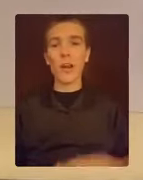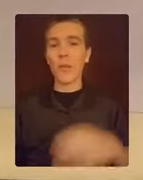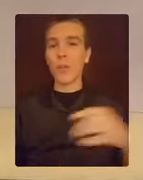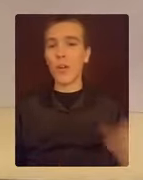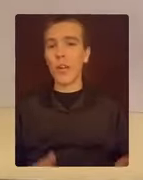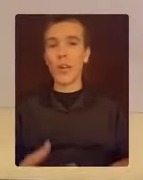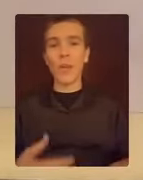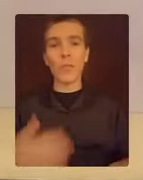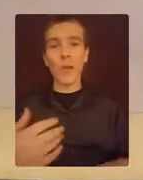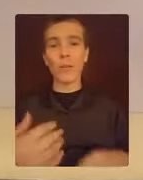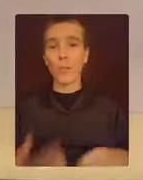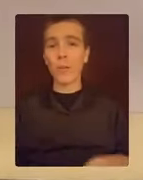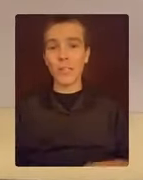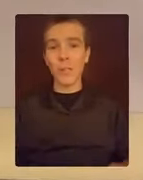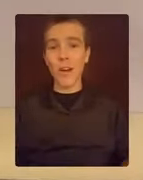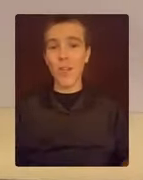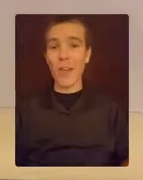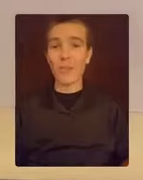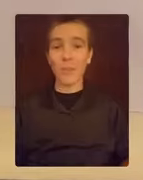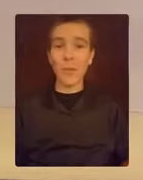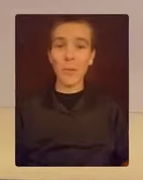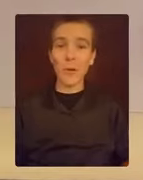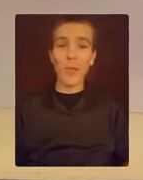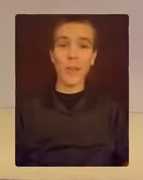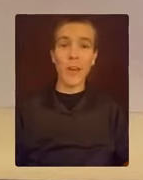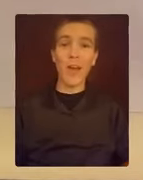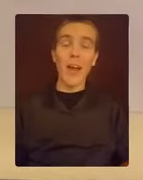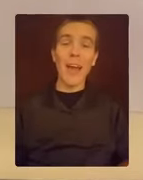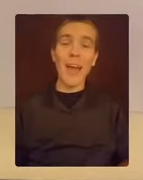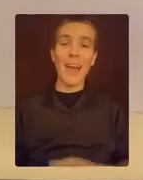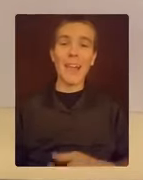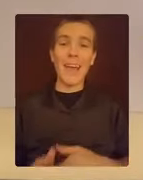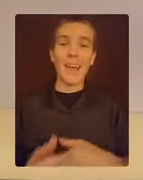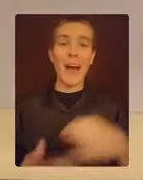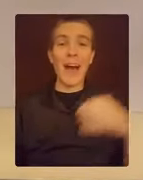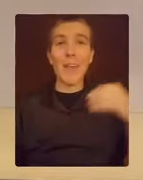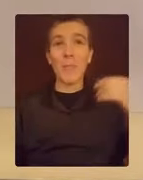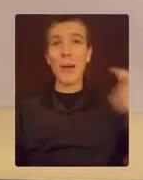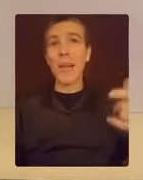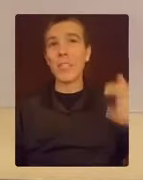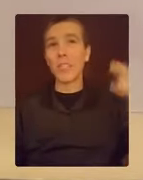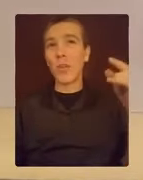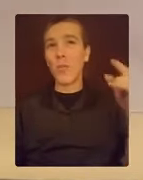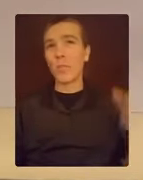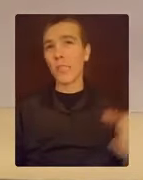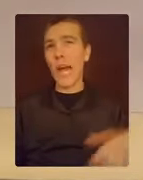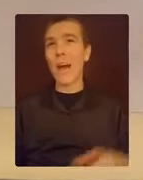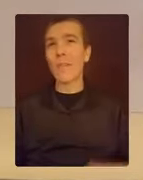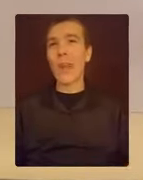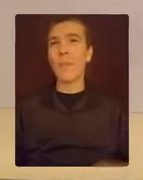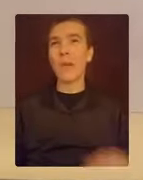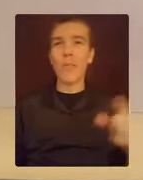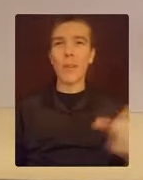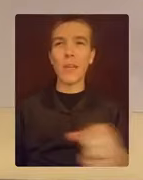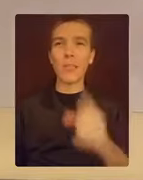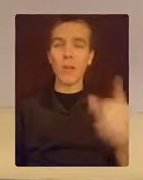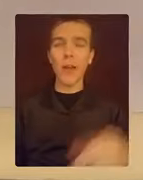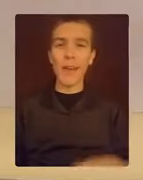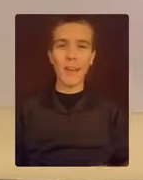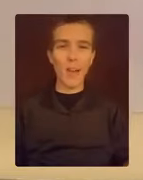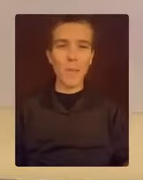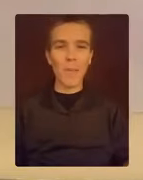Join our community of around 20 some odd thousand people over there. And I have a page. I don't know if it's live yet, but if it